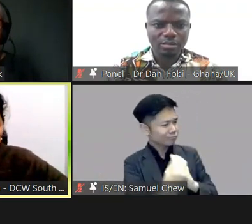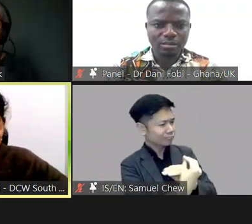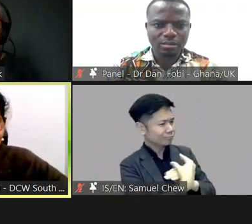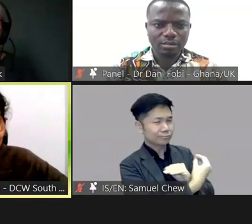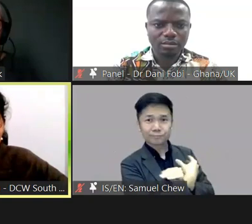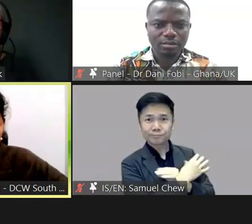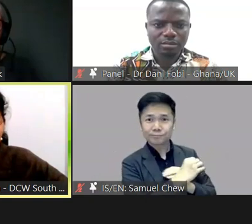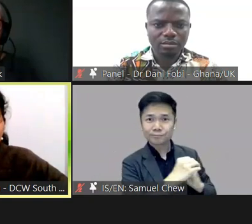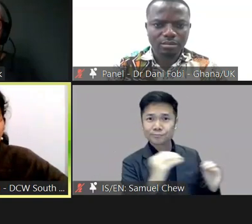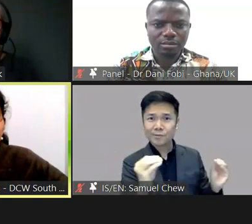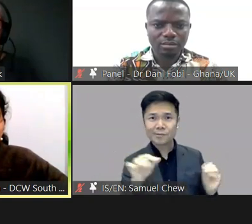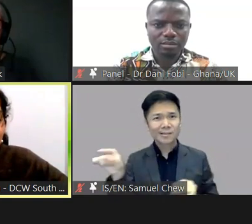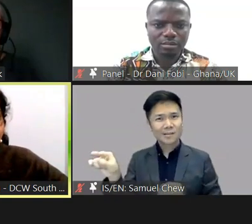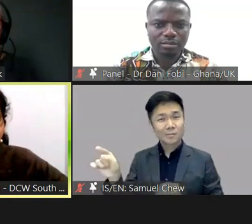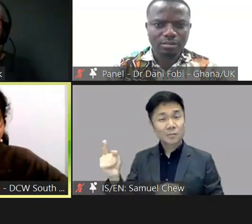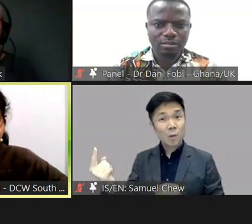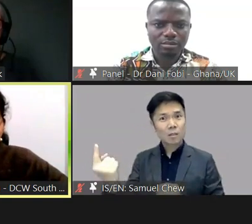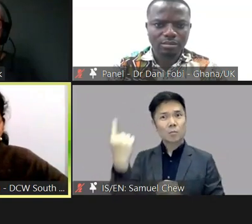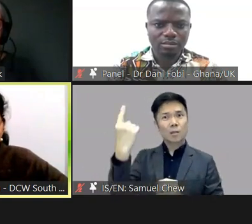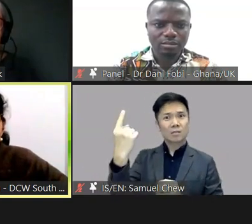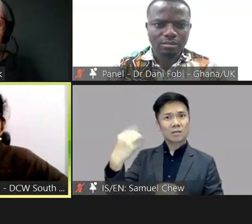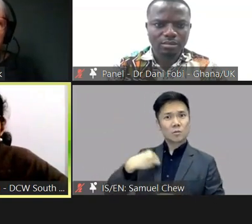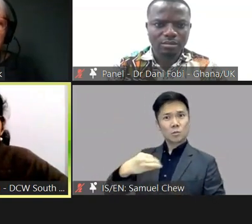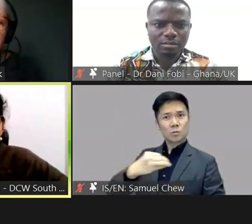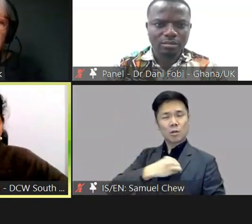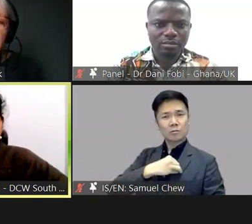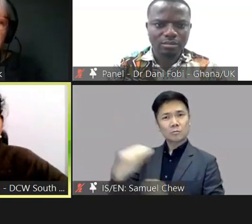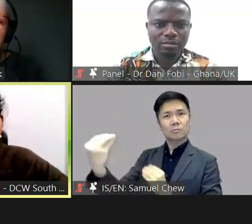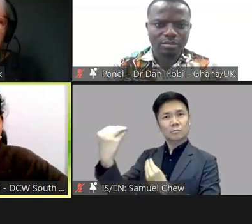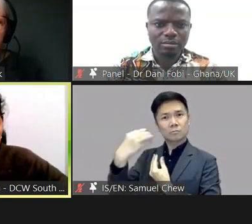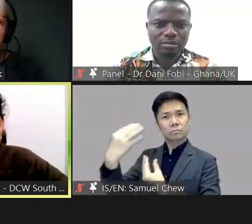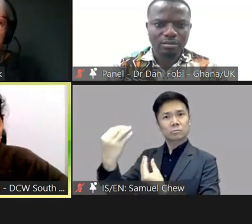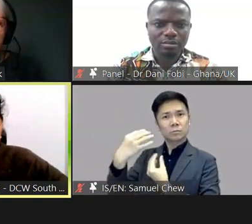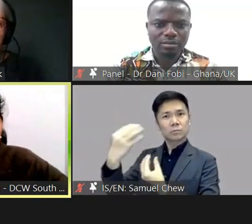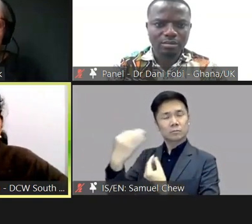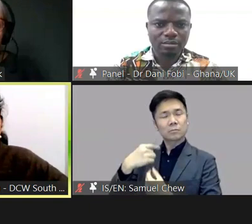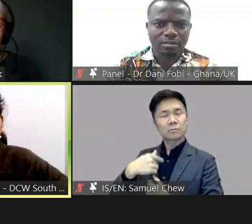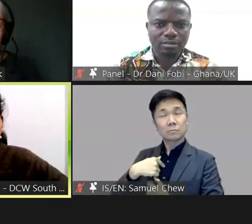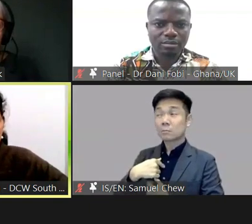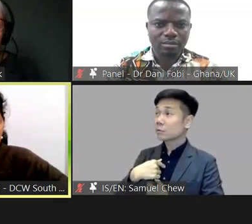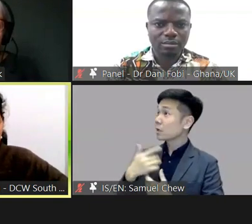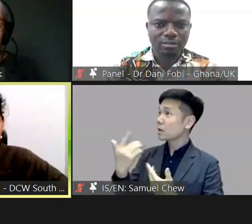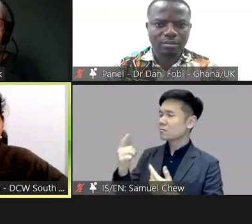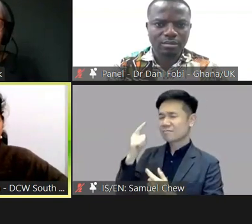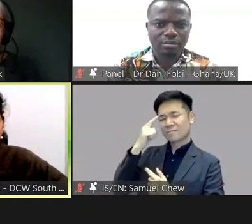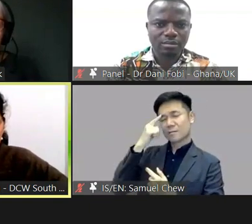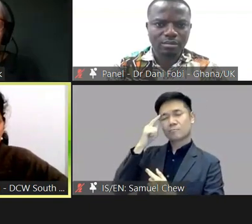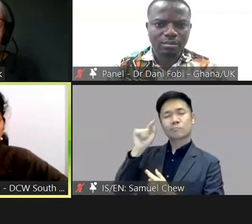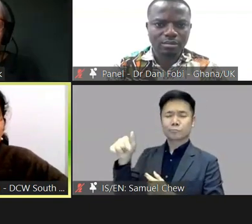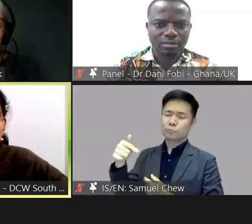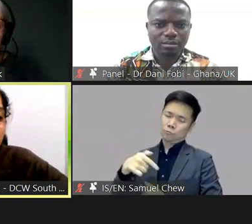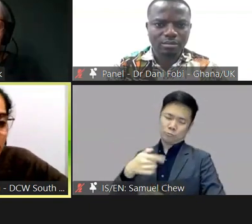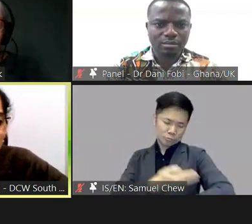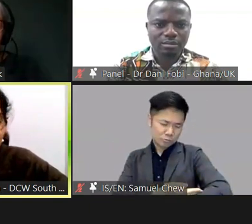bias. That's not given. The first choice that the doctors would give is the medical approach or the medical model approach